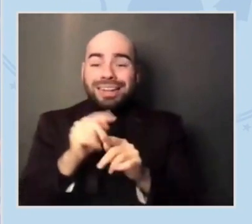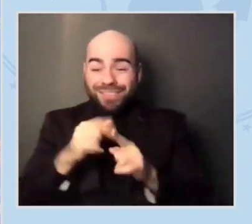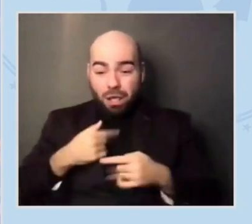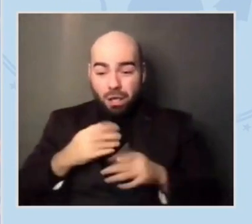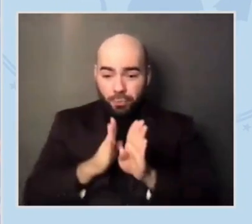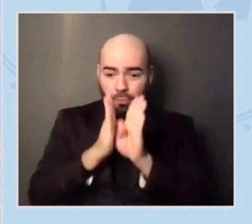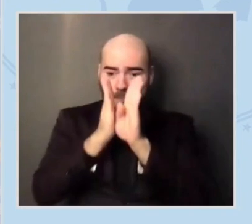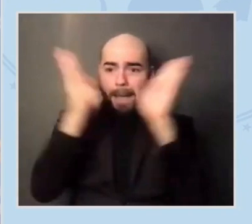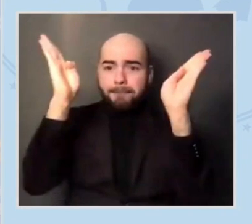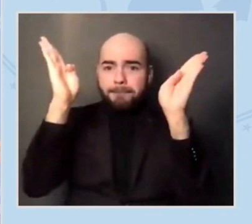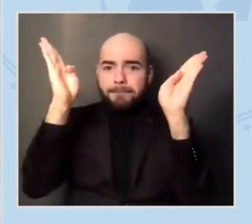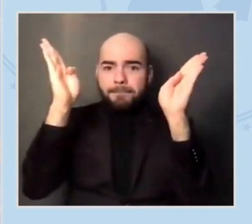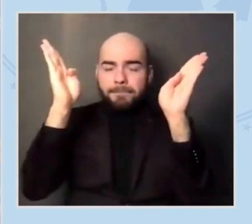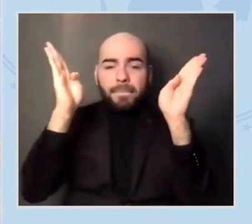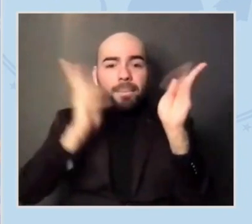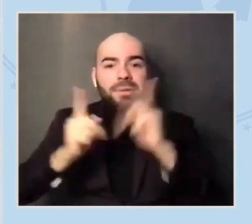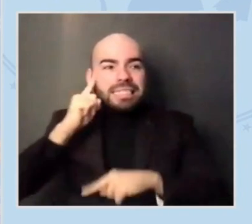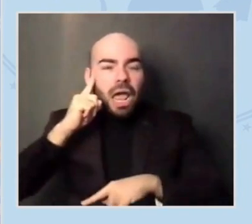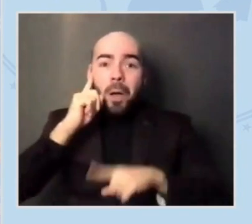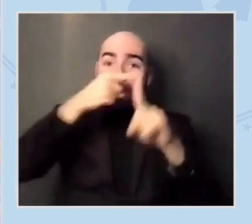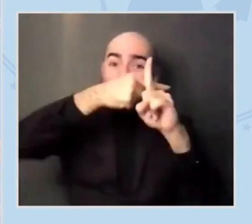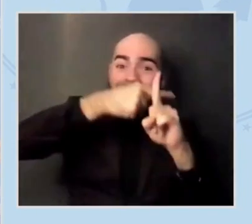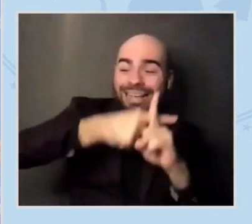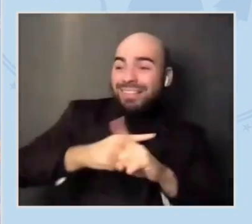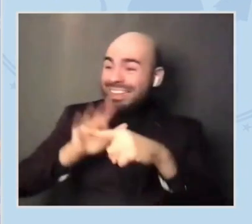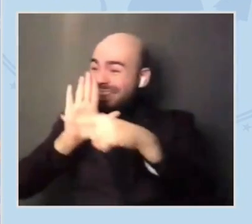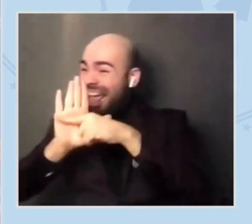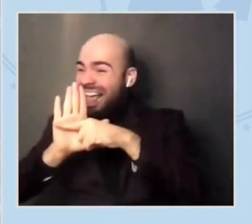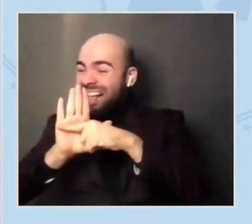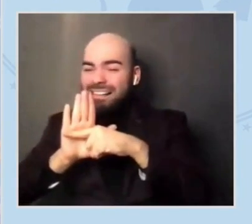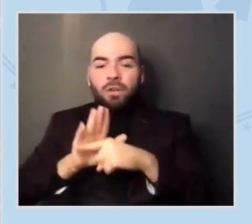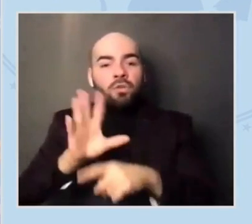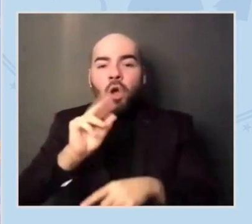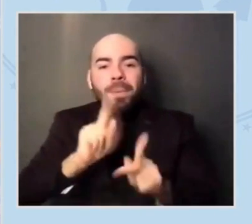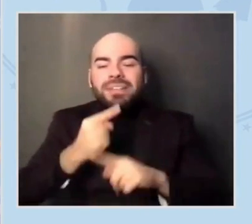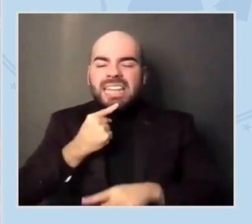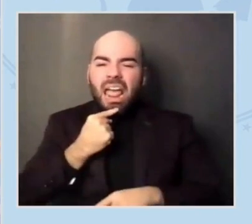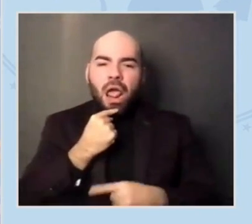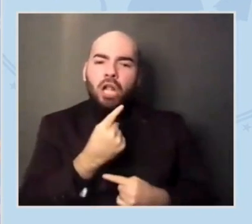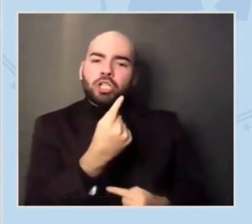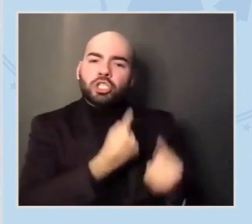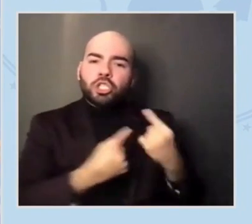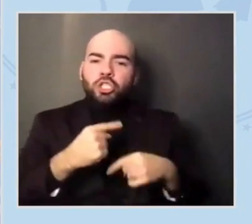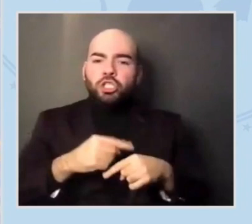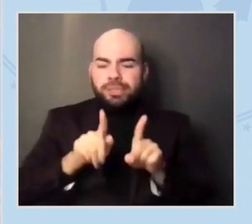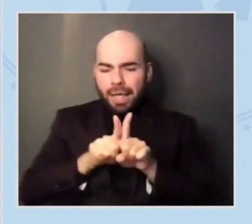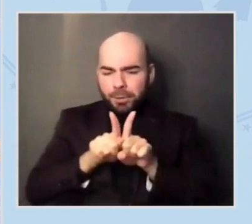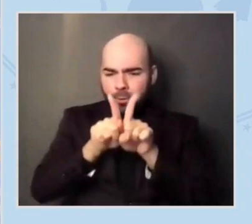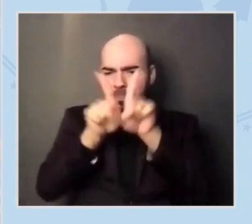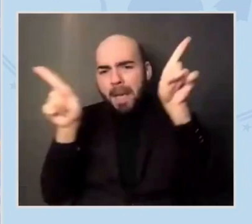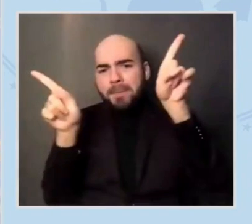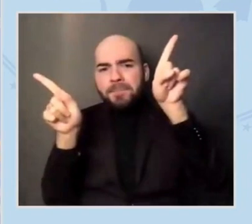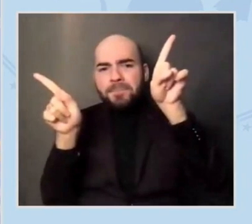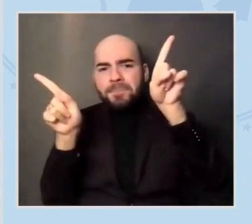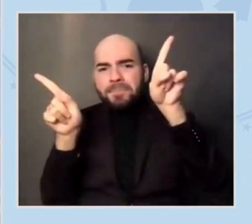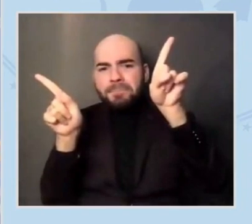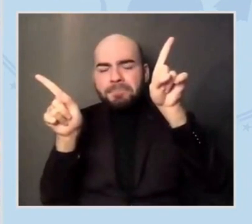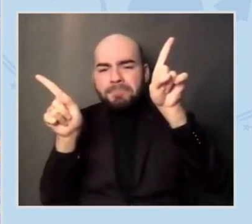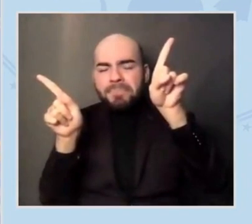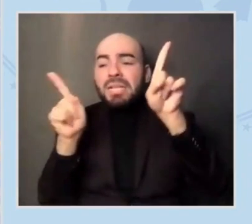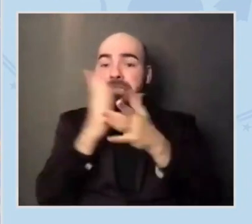some people are seeing their prospects soar upward, while others are watching their economic prospects drop sharply. For those at the